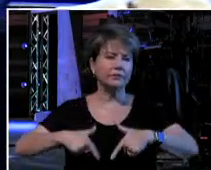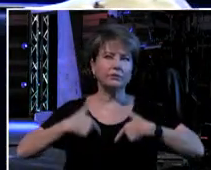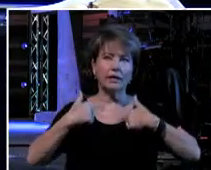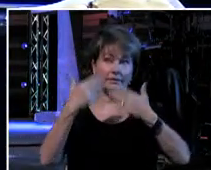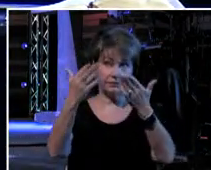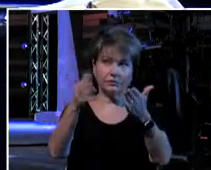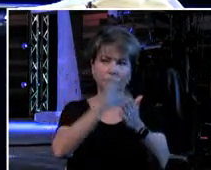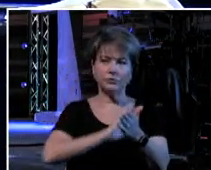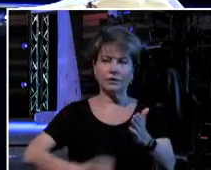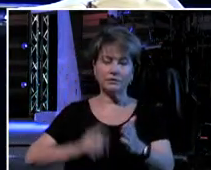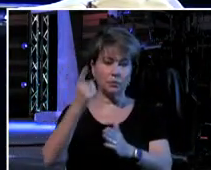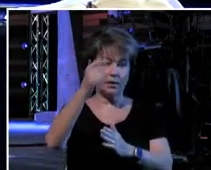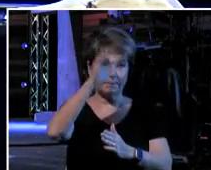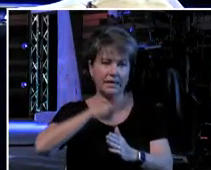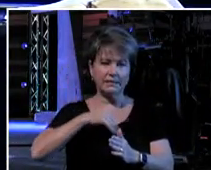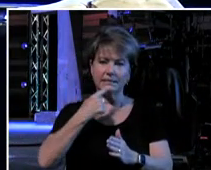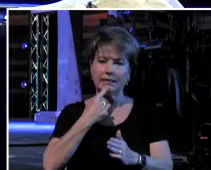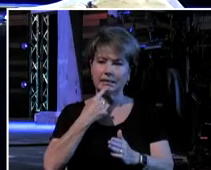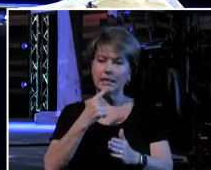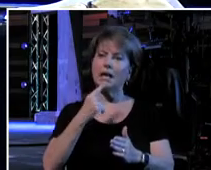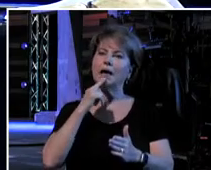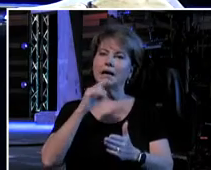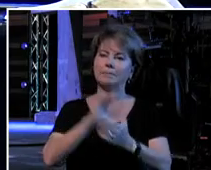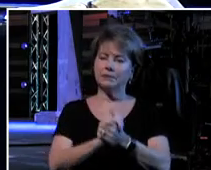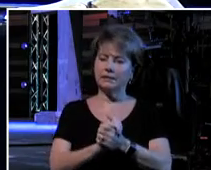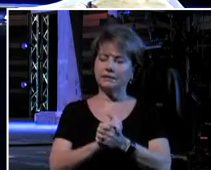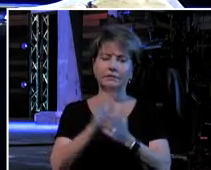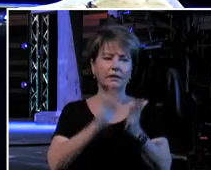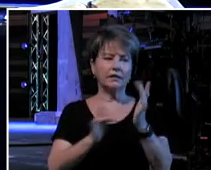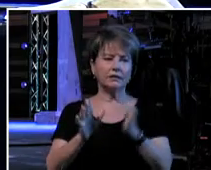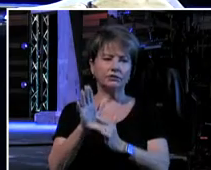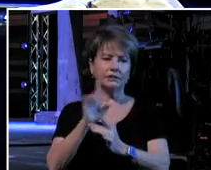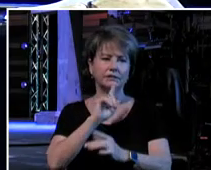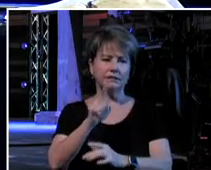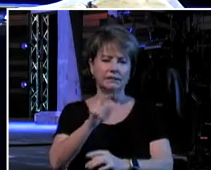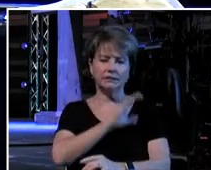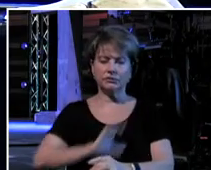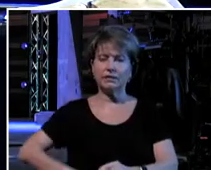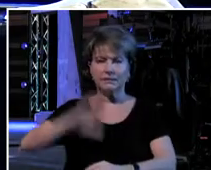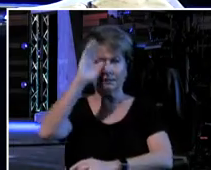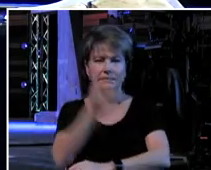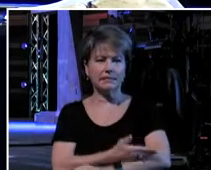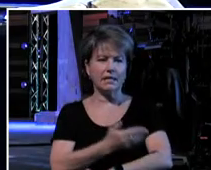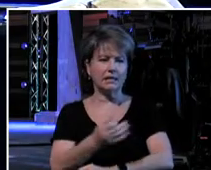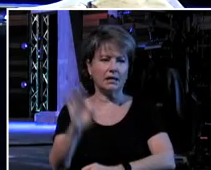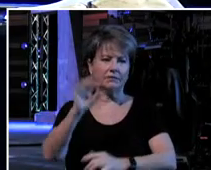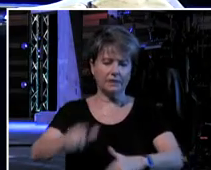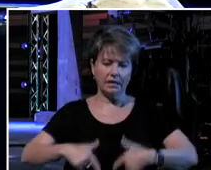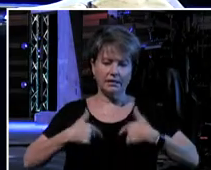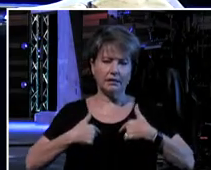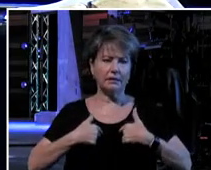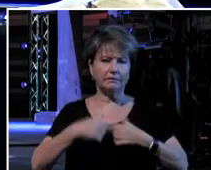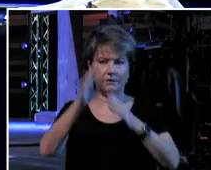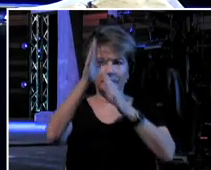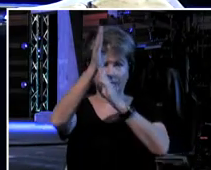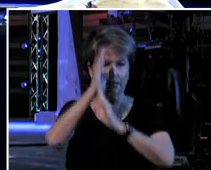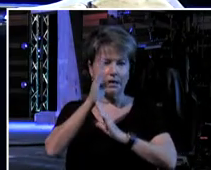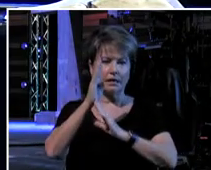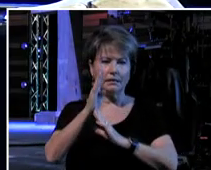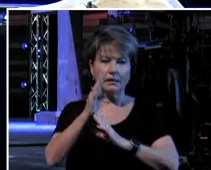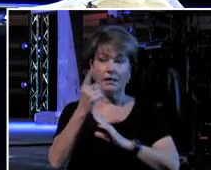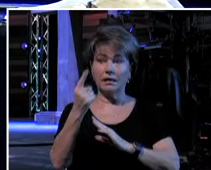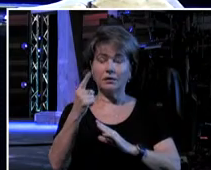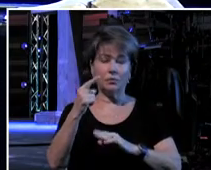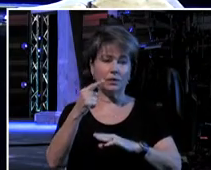I had one guy go, I believe that Jesus is the Christ, the Son of the living God. Even though at one time, he was at a distance from me